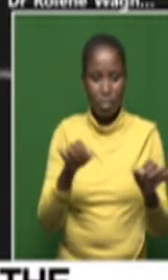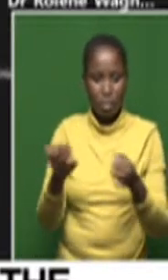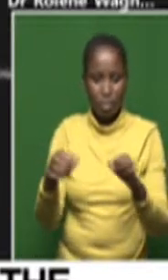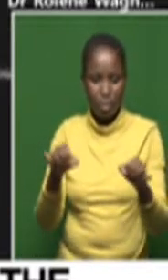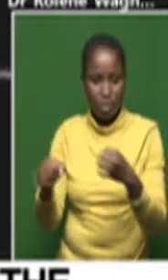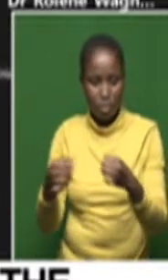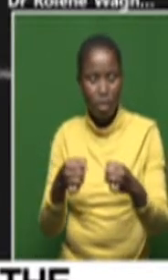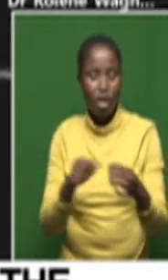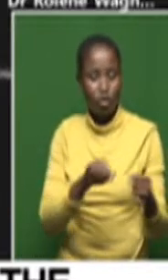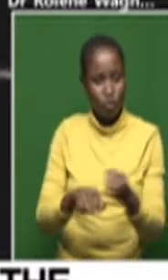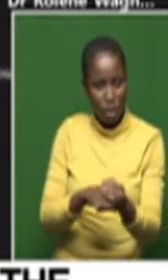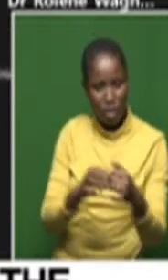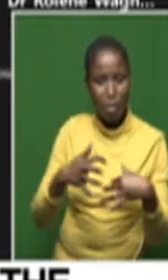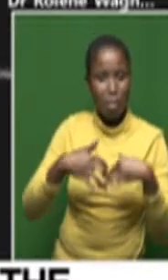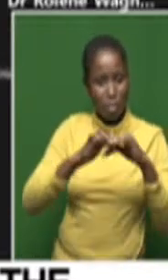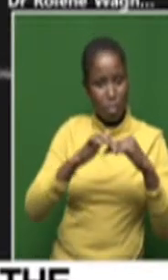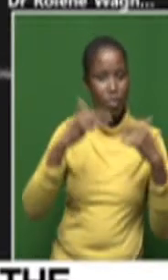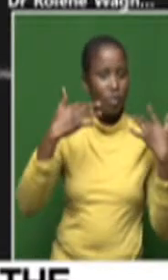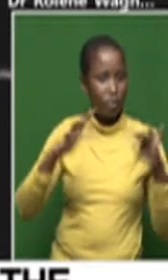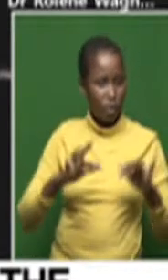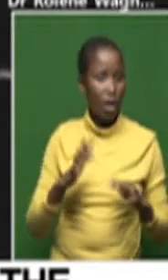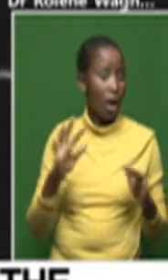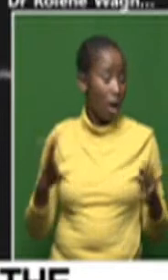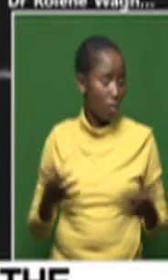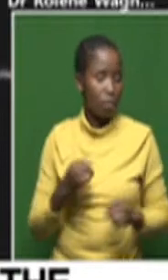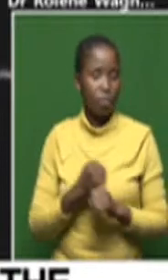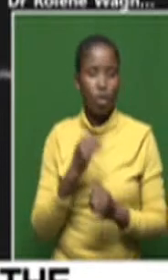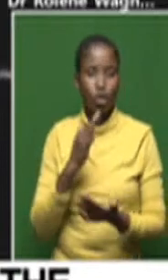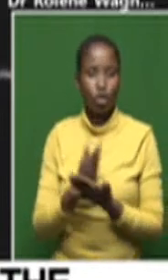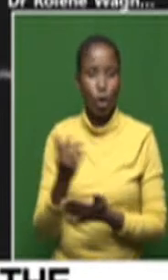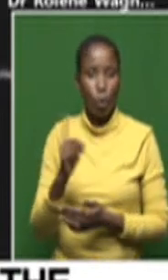different strategies to make sure that in